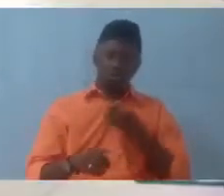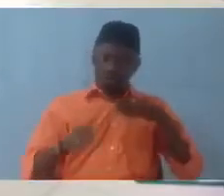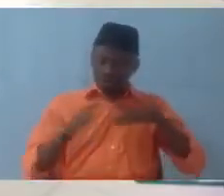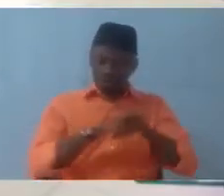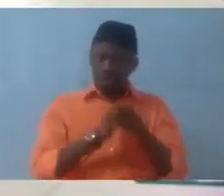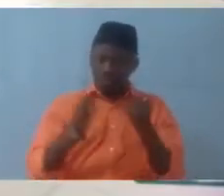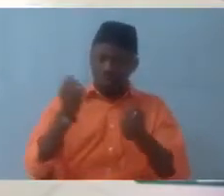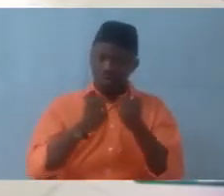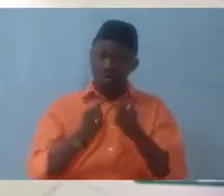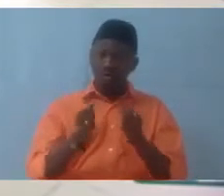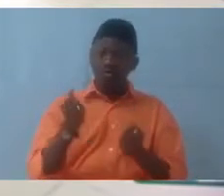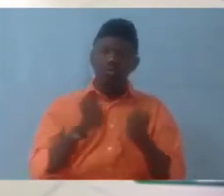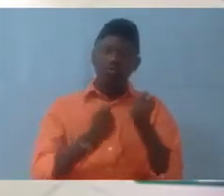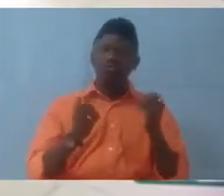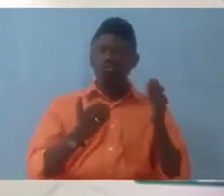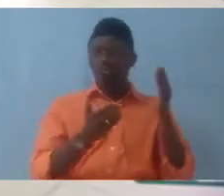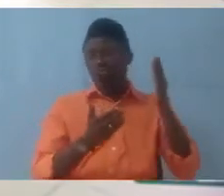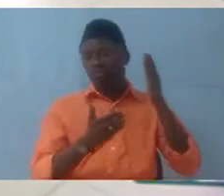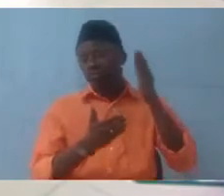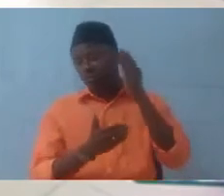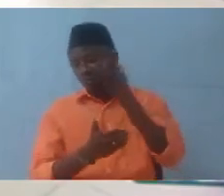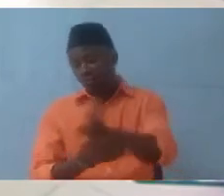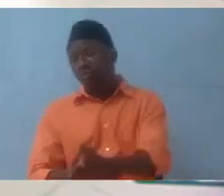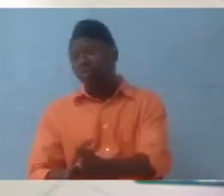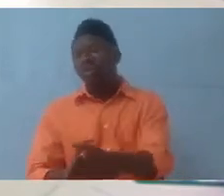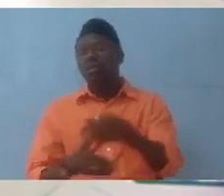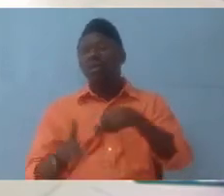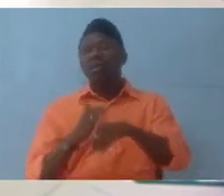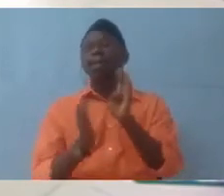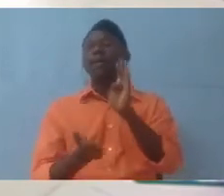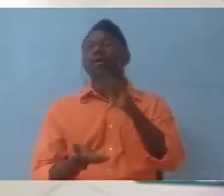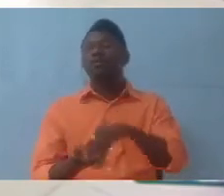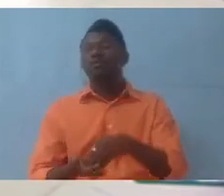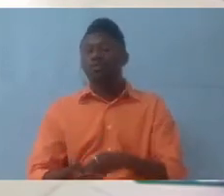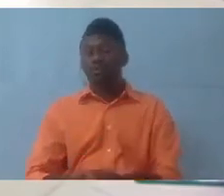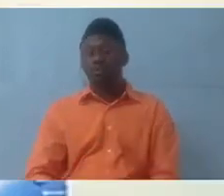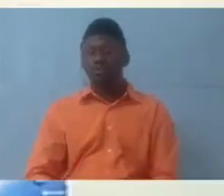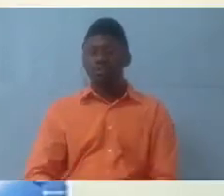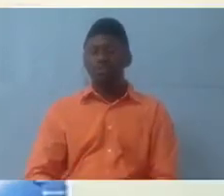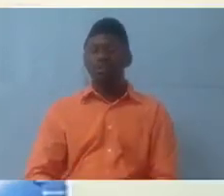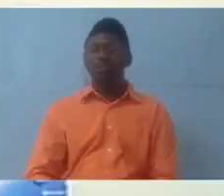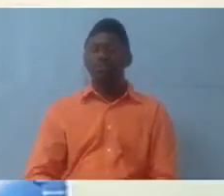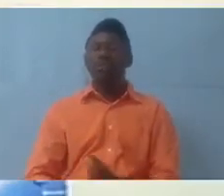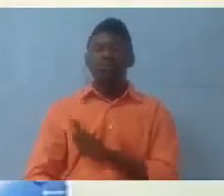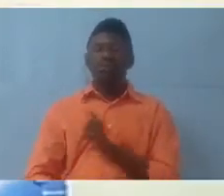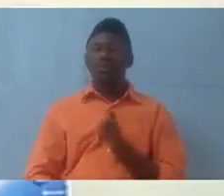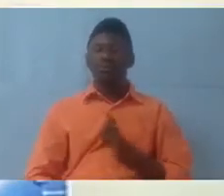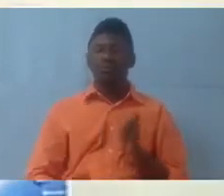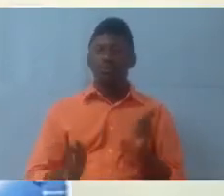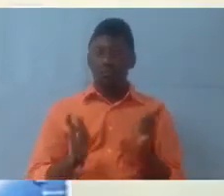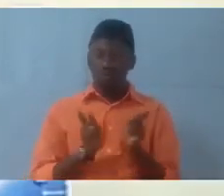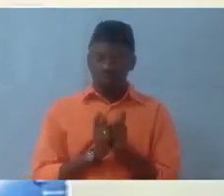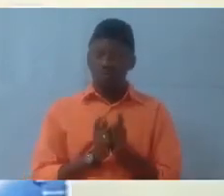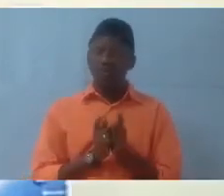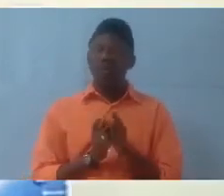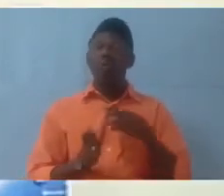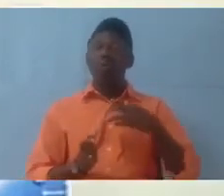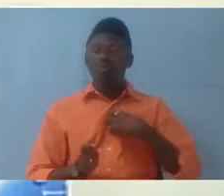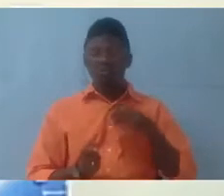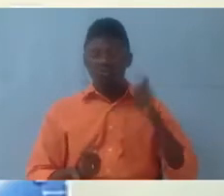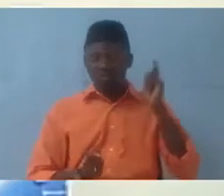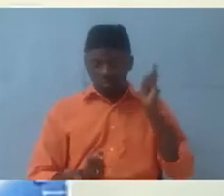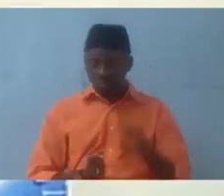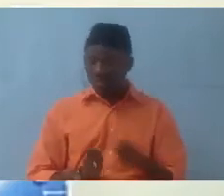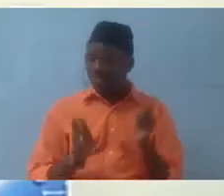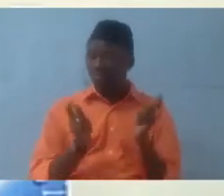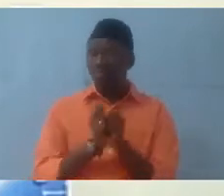Ñu ñep ci lañ dal di dem Banjul and we demanded that we must meet the CJ. Ci lañ wax